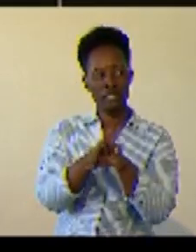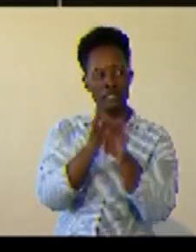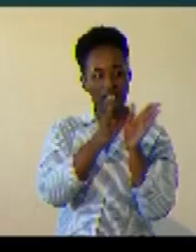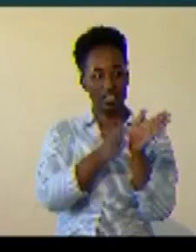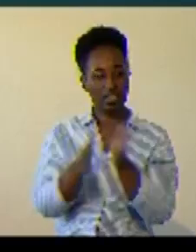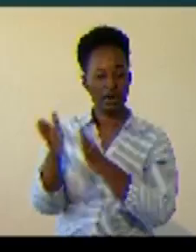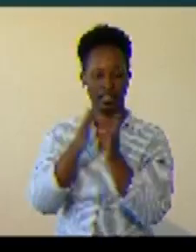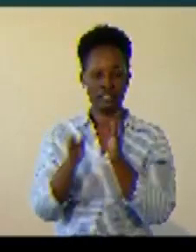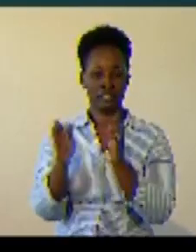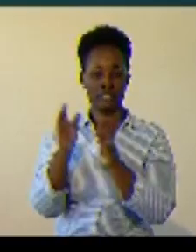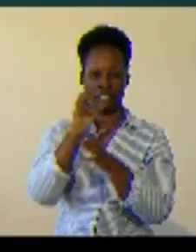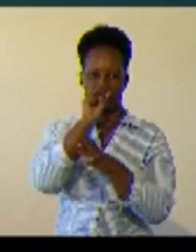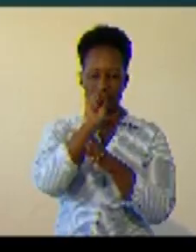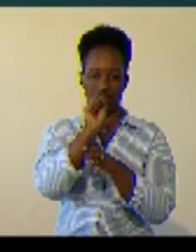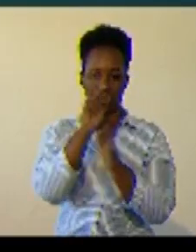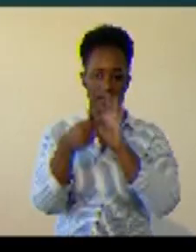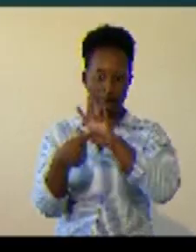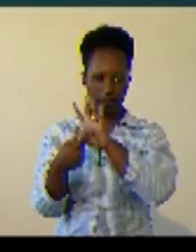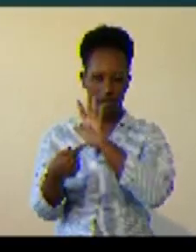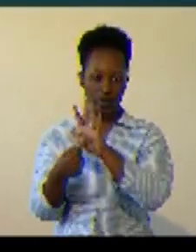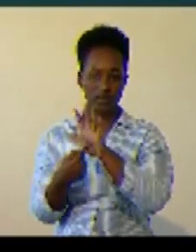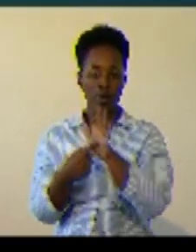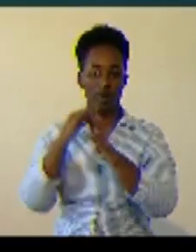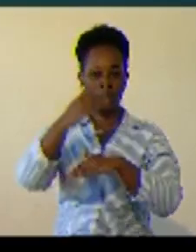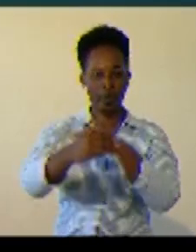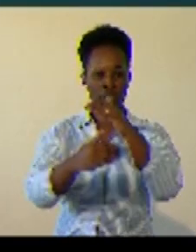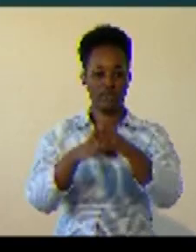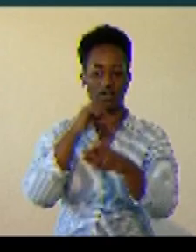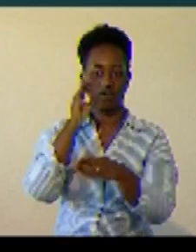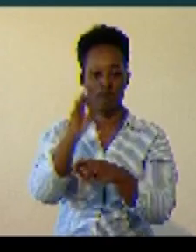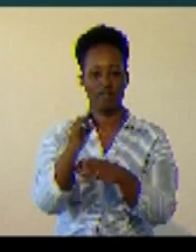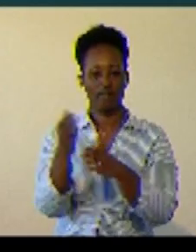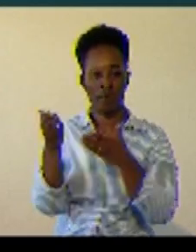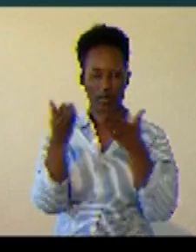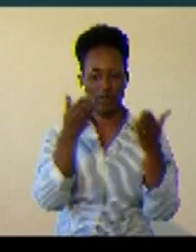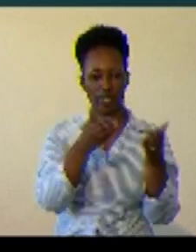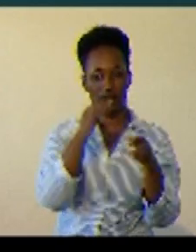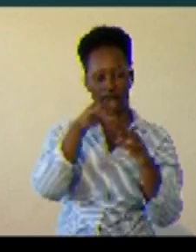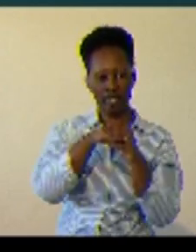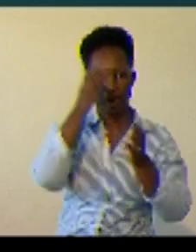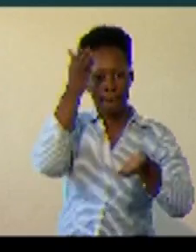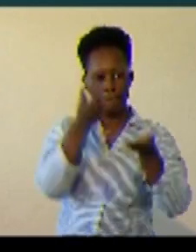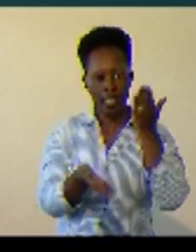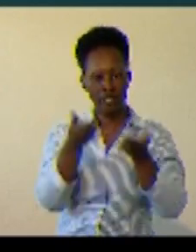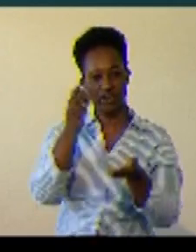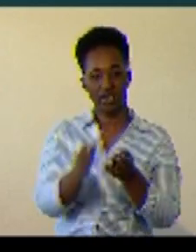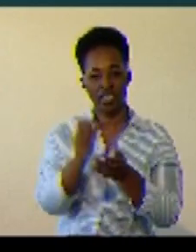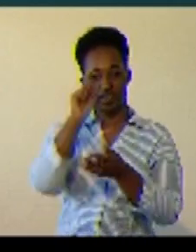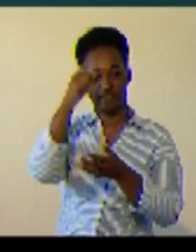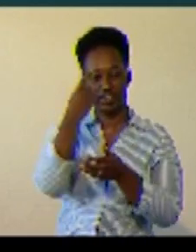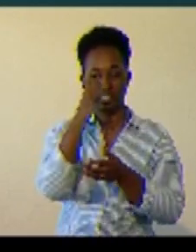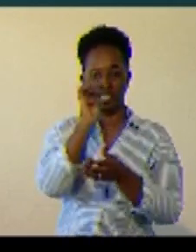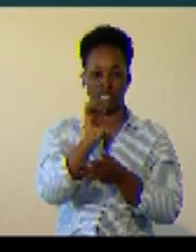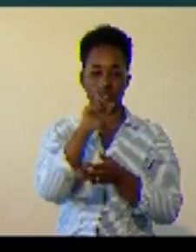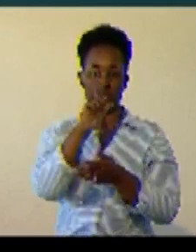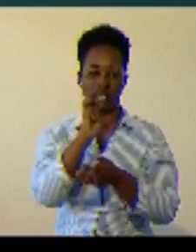when measuring the first electron affinity of aluminium. So you use aluminium and you write